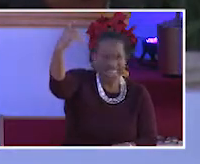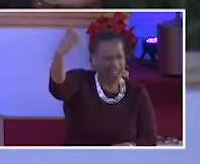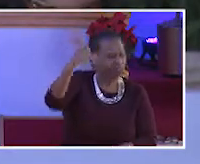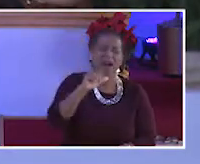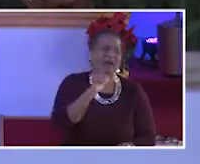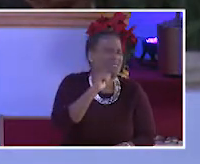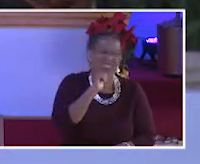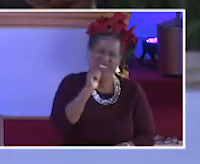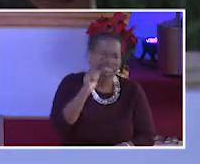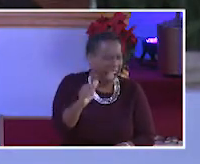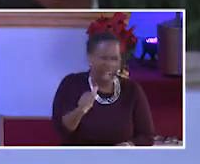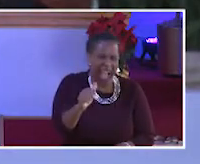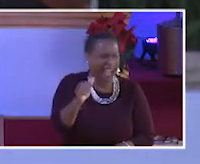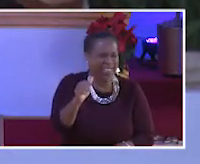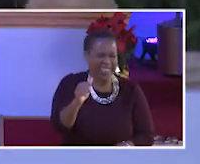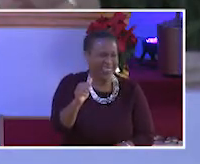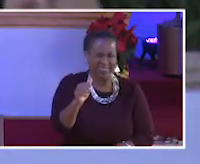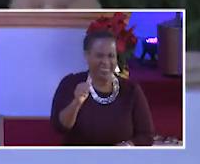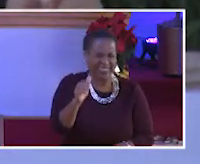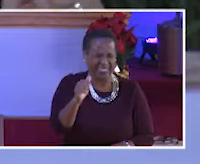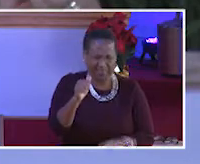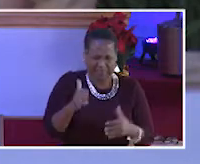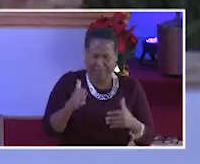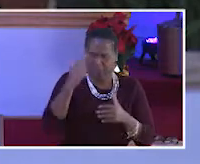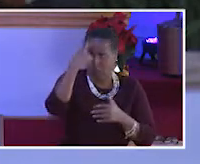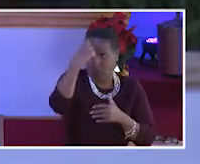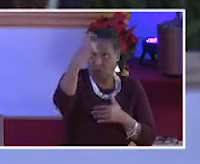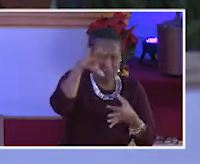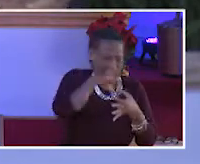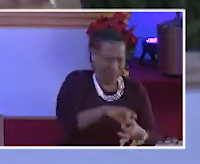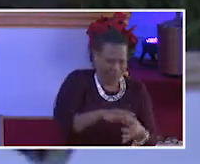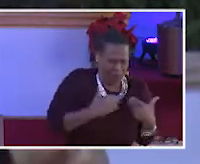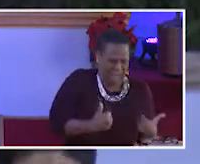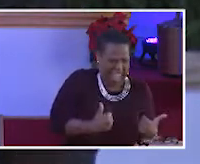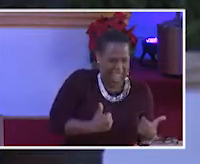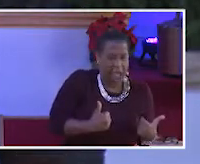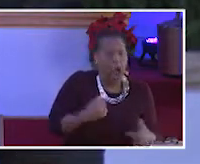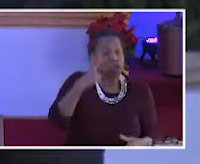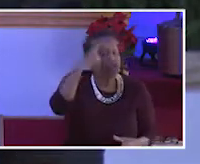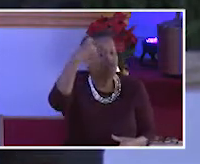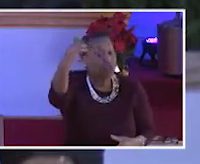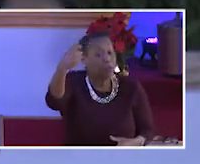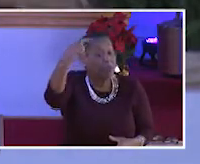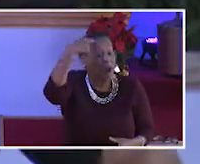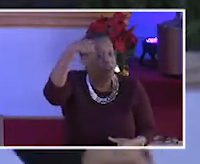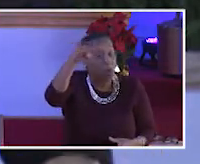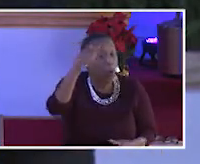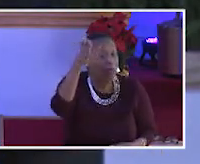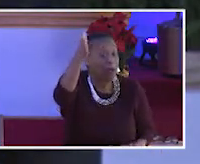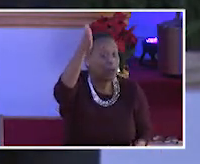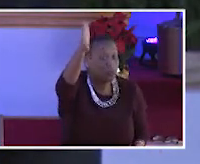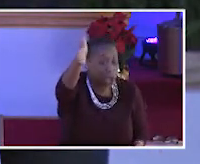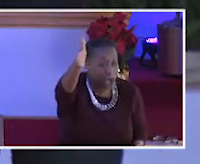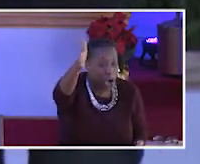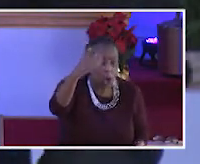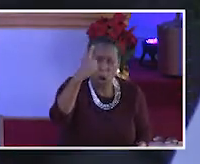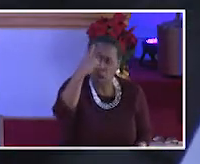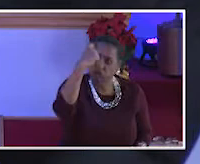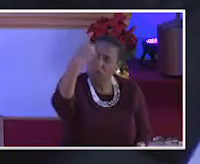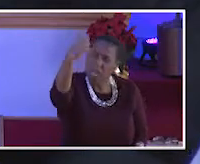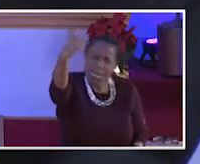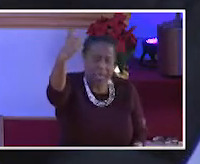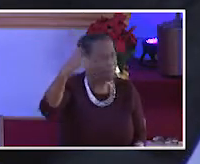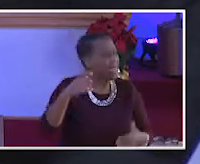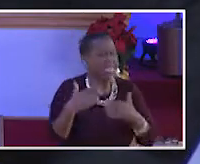not grounded in present. They are things of the future. Dream, even though it